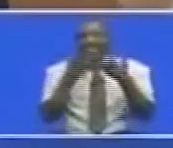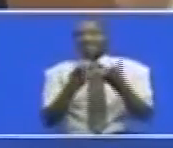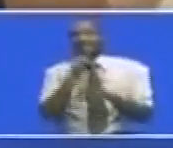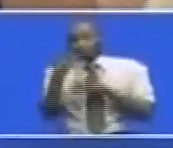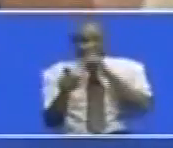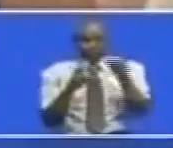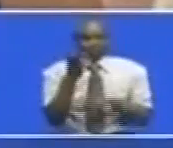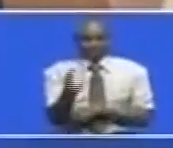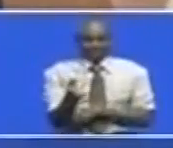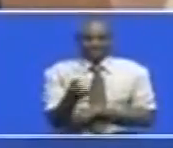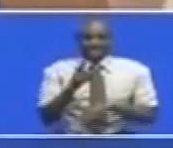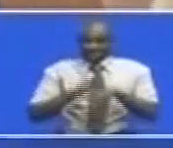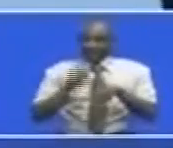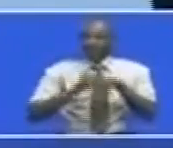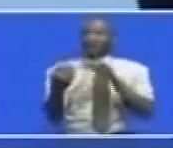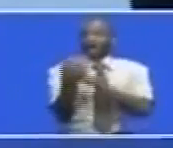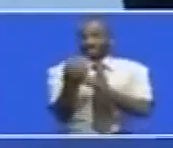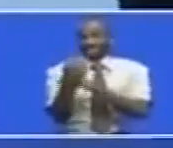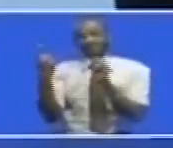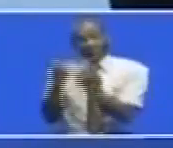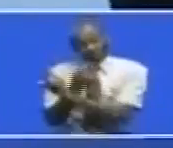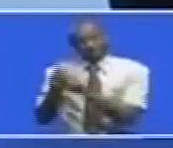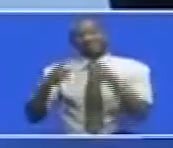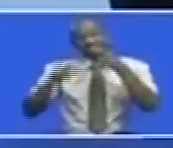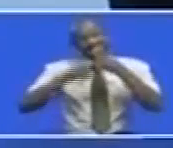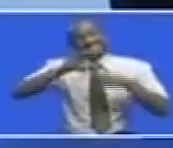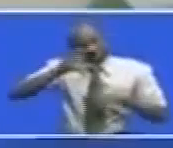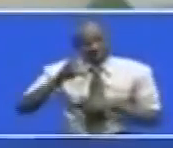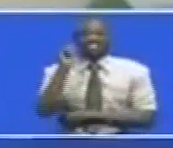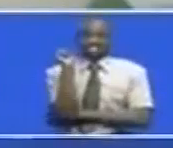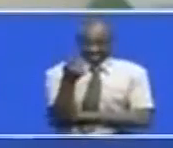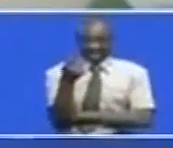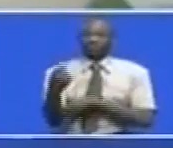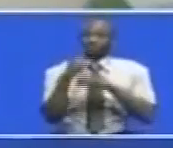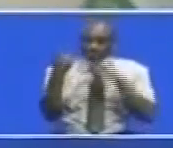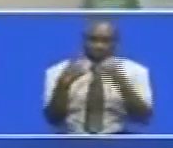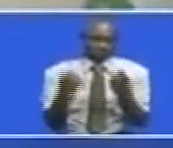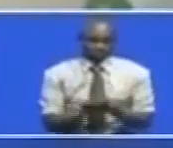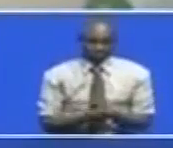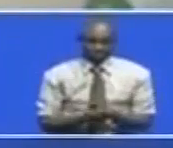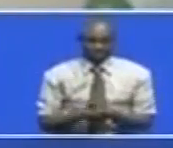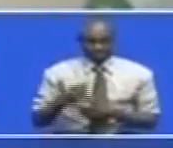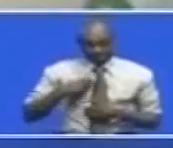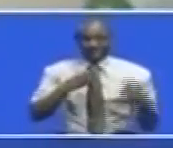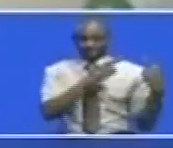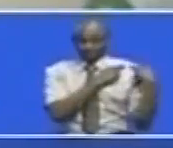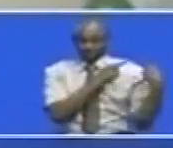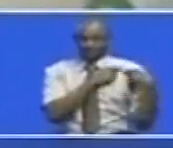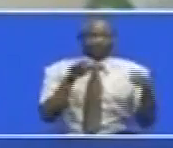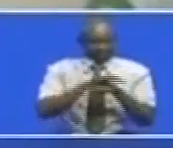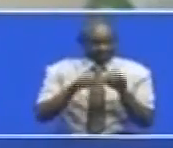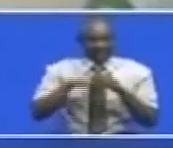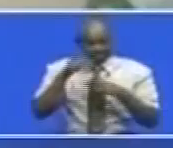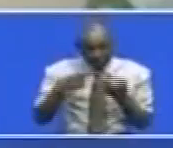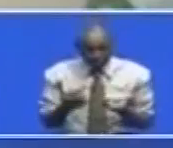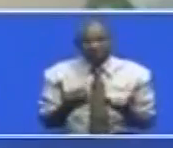questions asked by the recipients from over 6 counties across Kenya. So I'm responsible for everything that has to